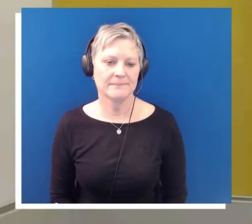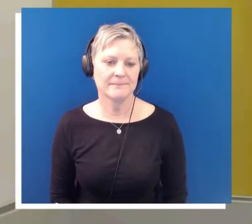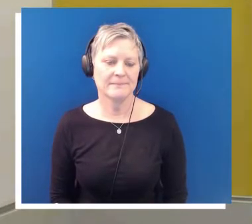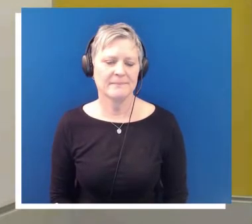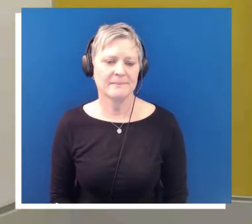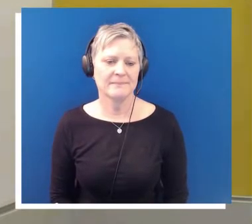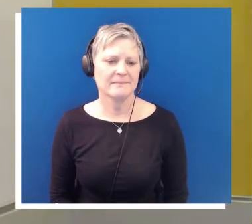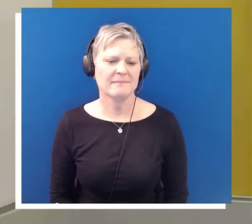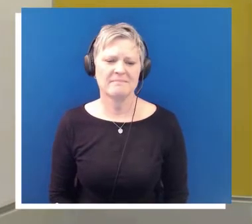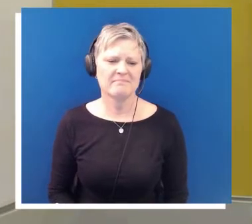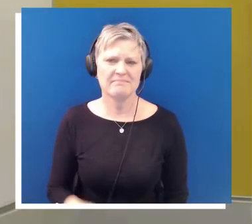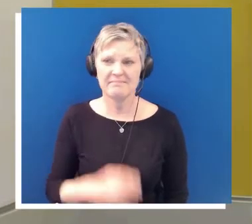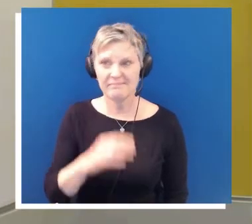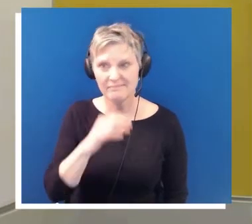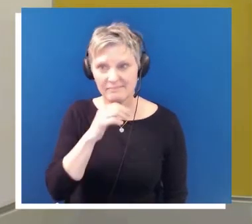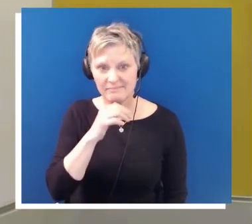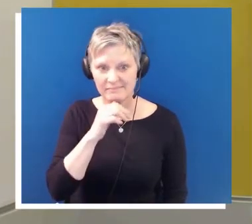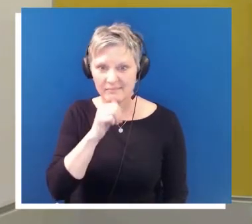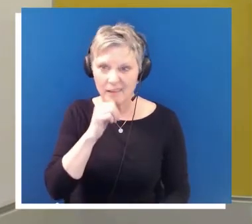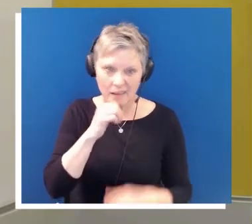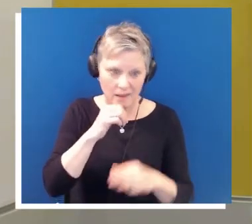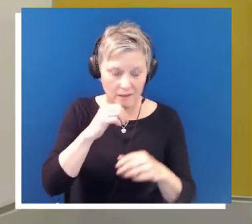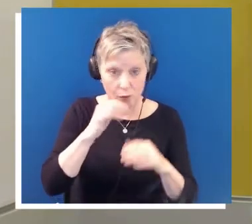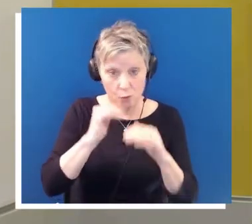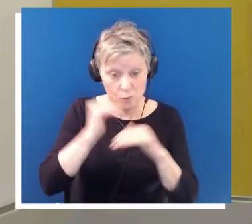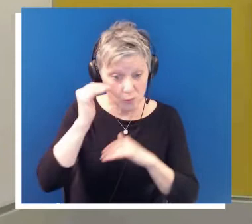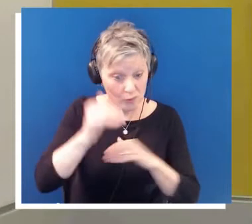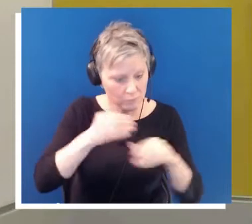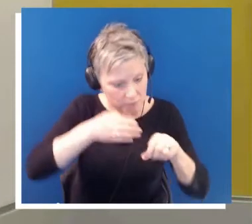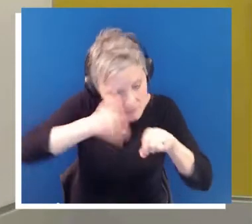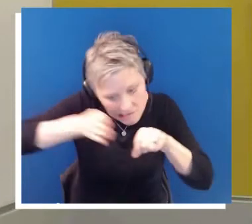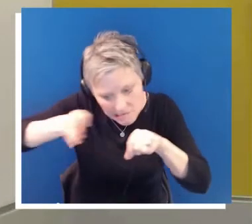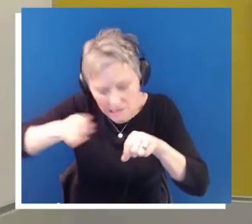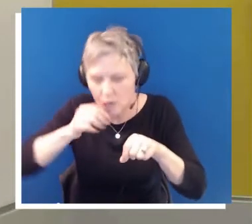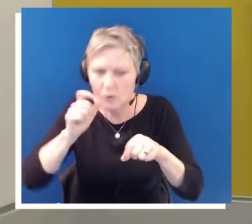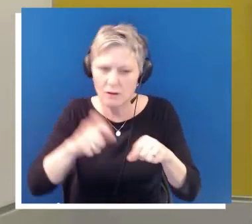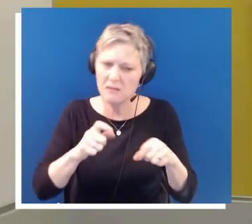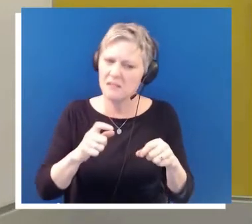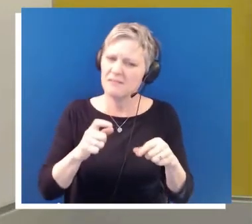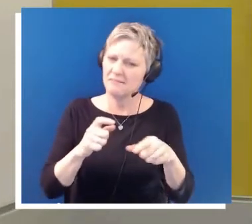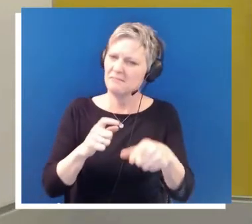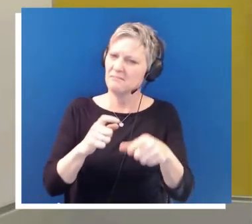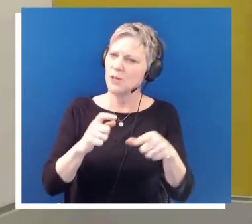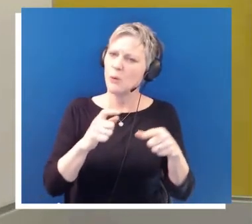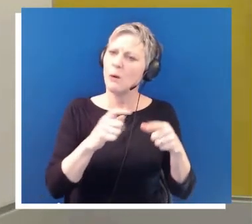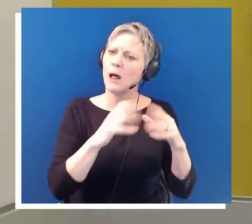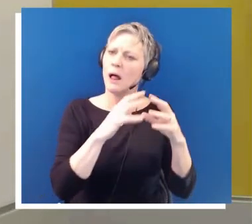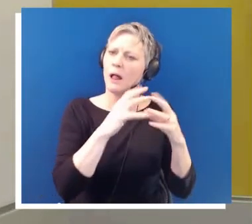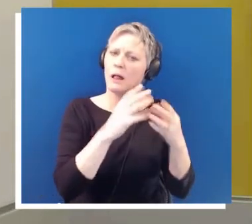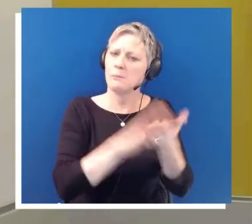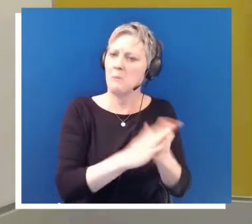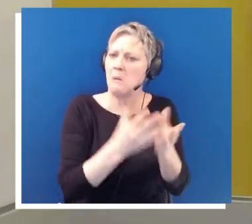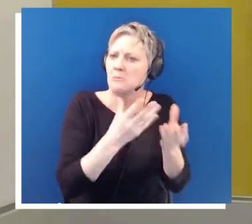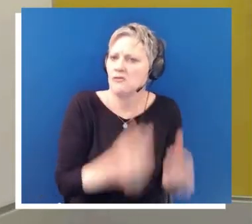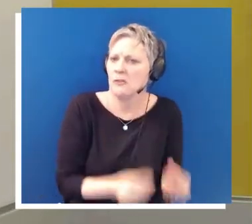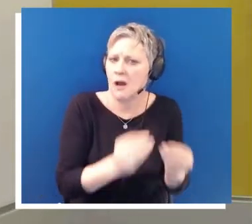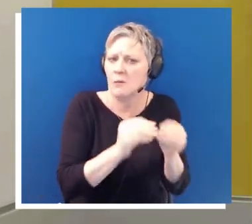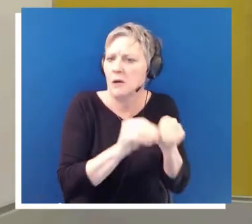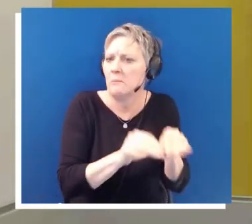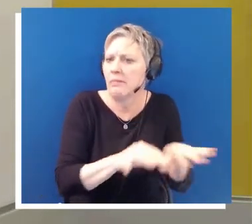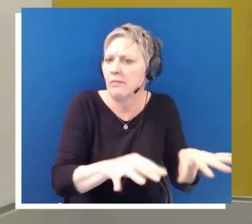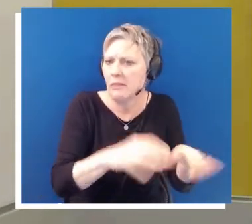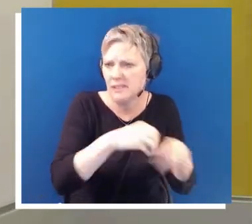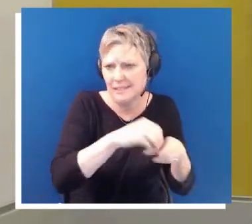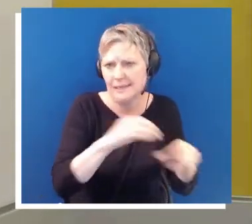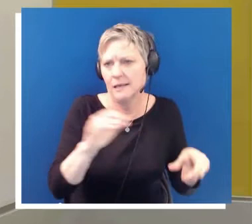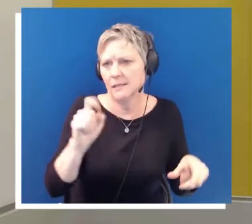You don't have to mince it or anything. Your flavor's going to release. It'll actually break down in the stew as we cook it. Okay? I'm going to take that